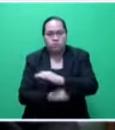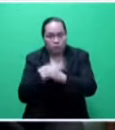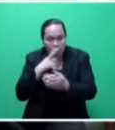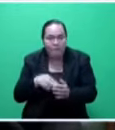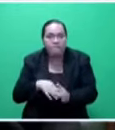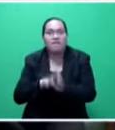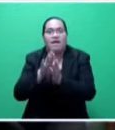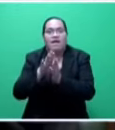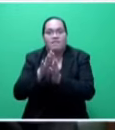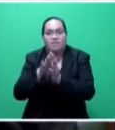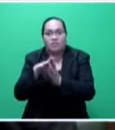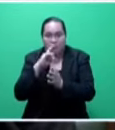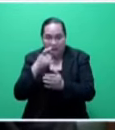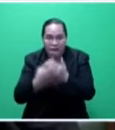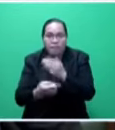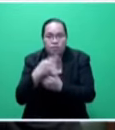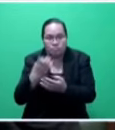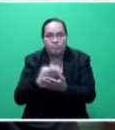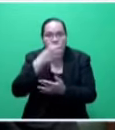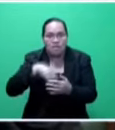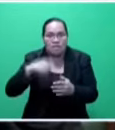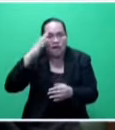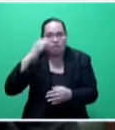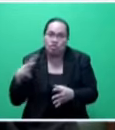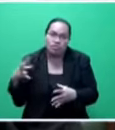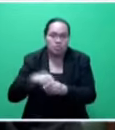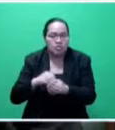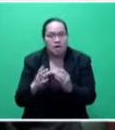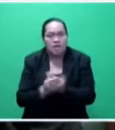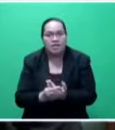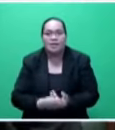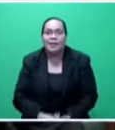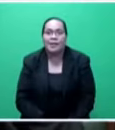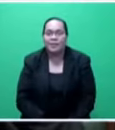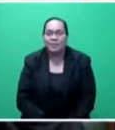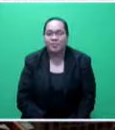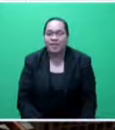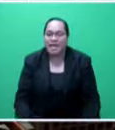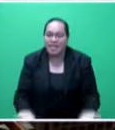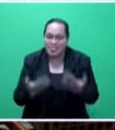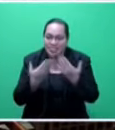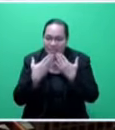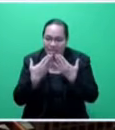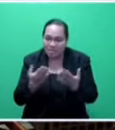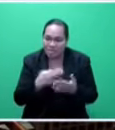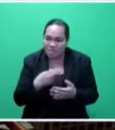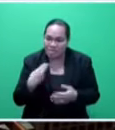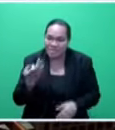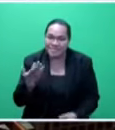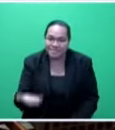take their place in the revival of the economy of this country. Now, I'll leave Mr. Speaker, sir. Thank the Honourable Minister for